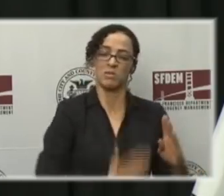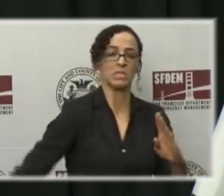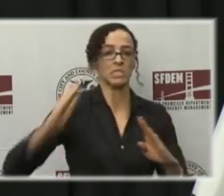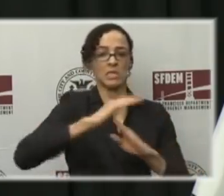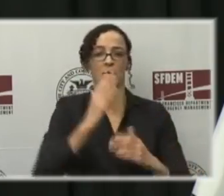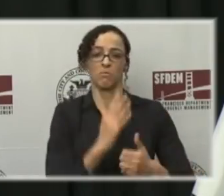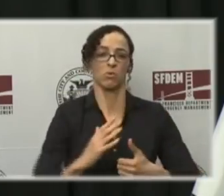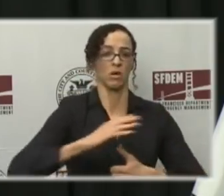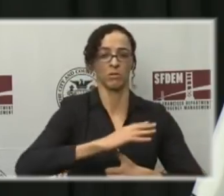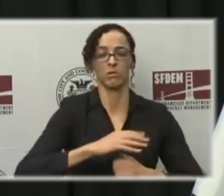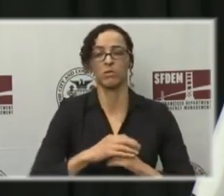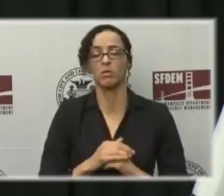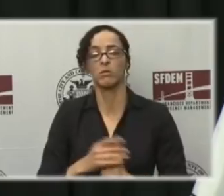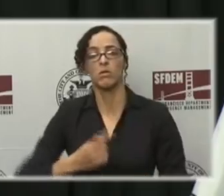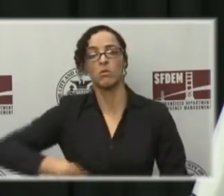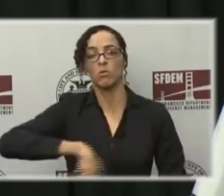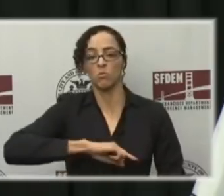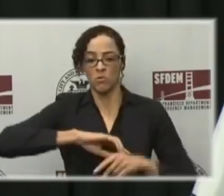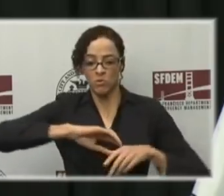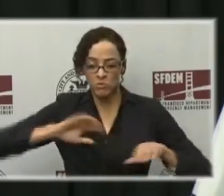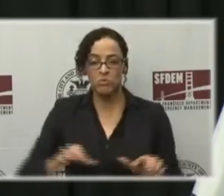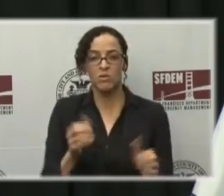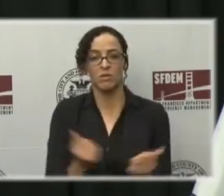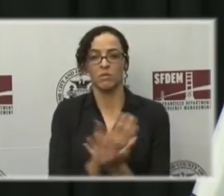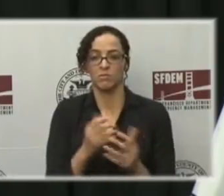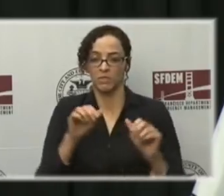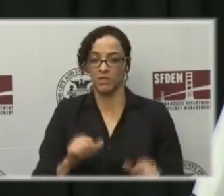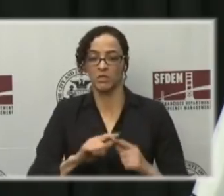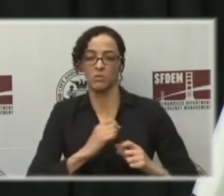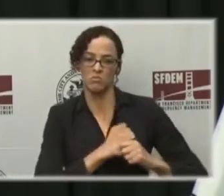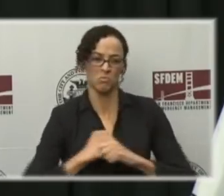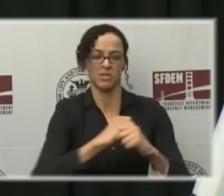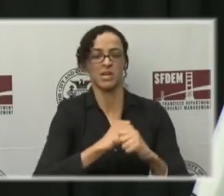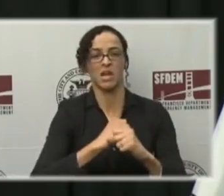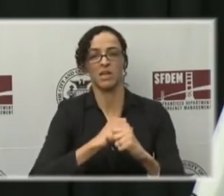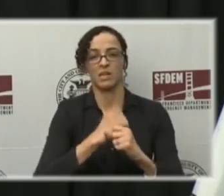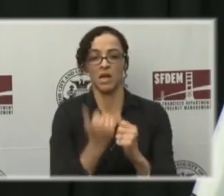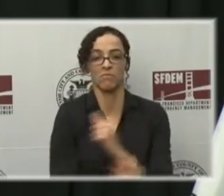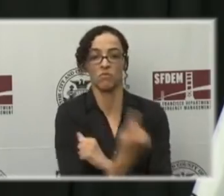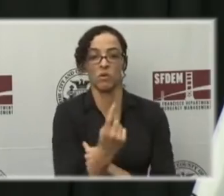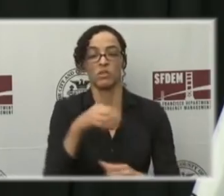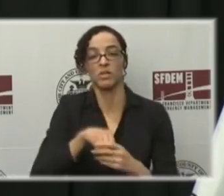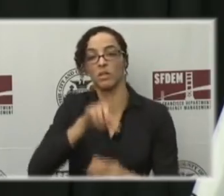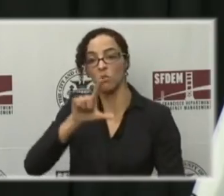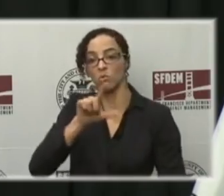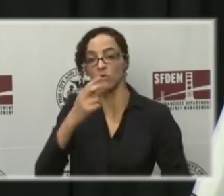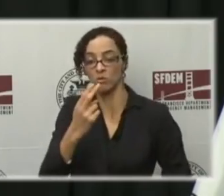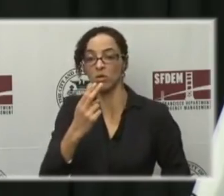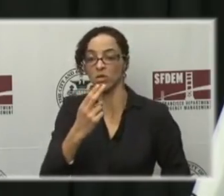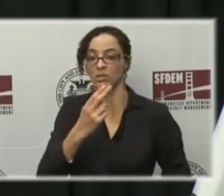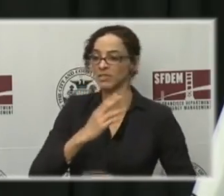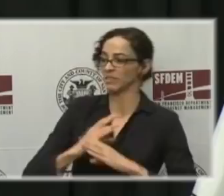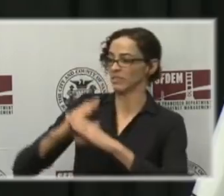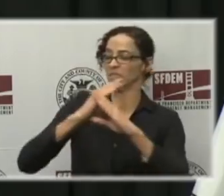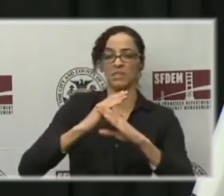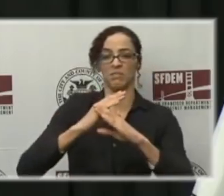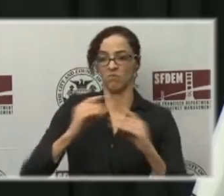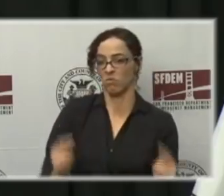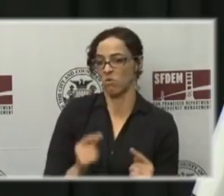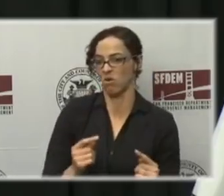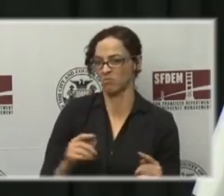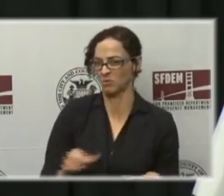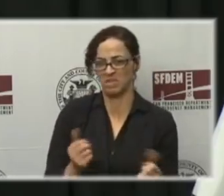we can to protect everyone at Laguna Honda from harm. But I also need